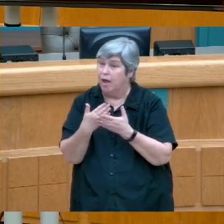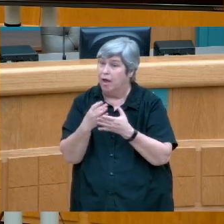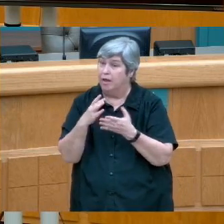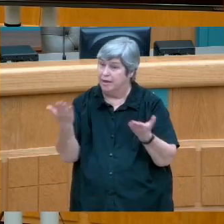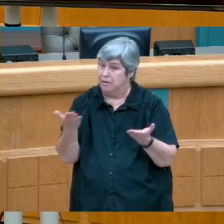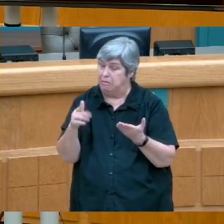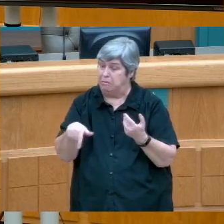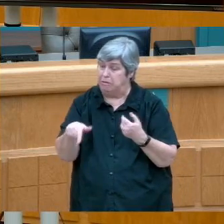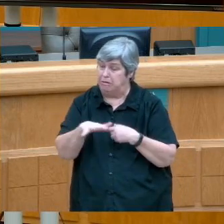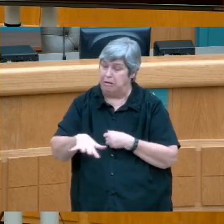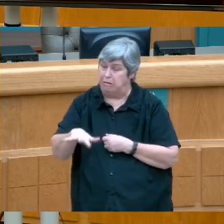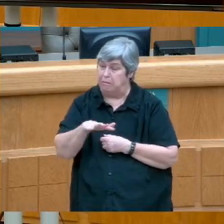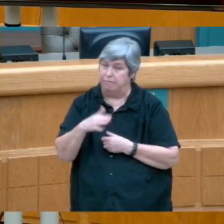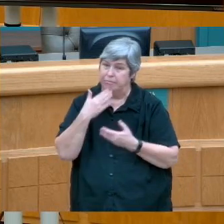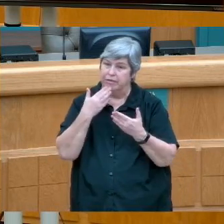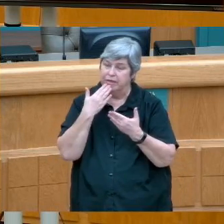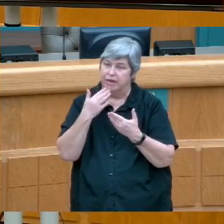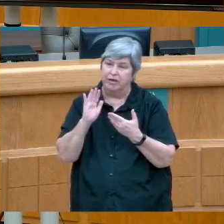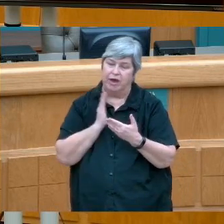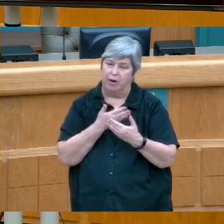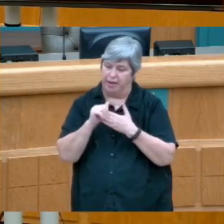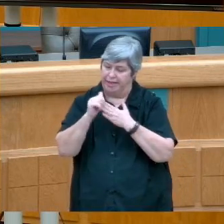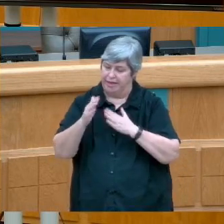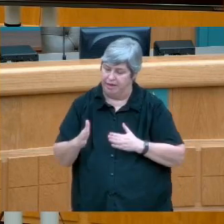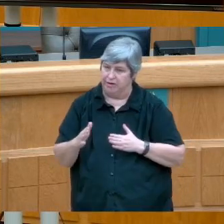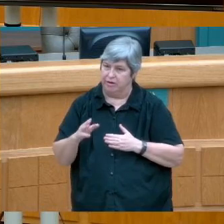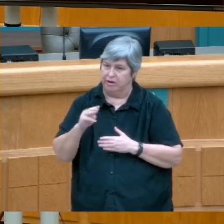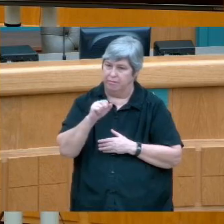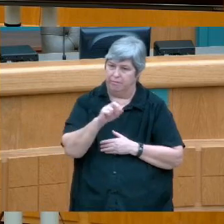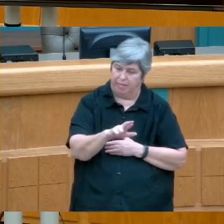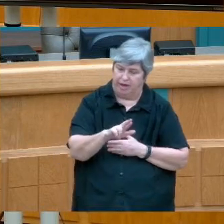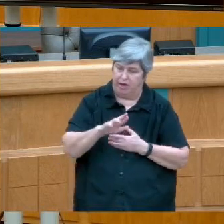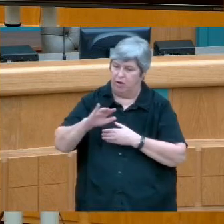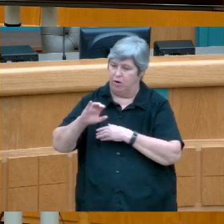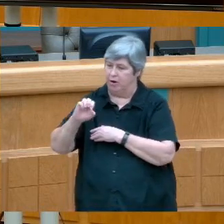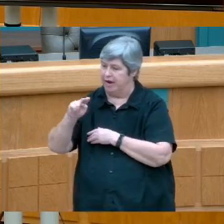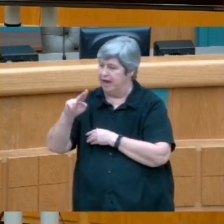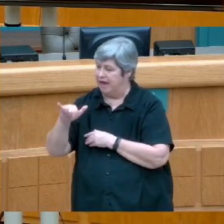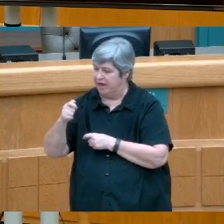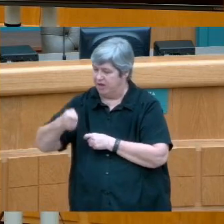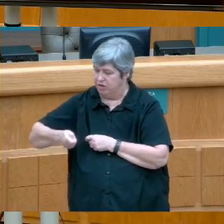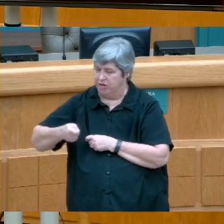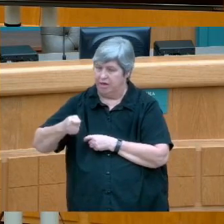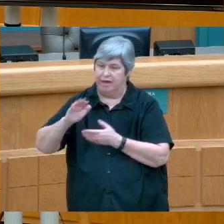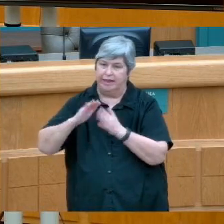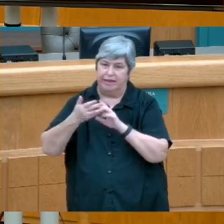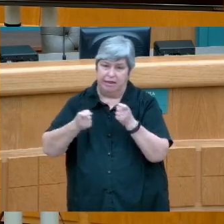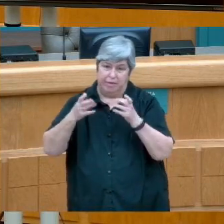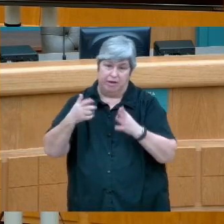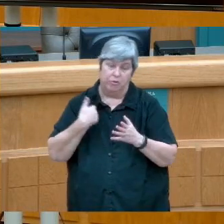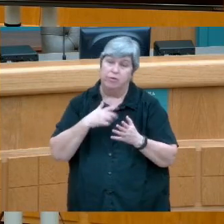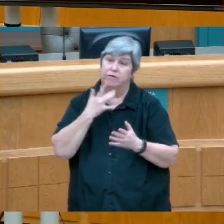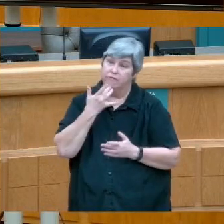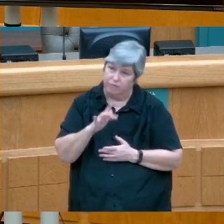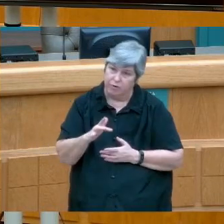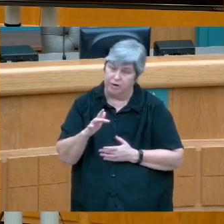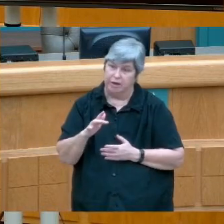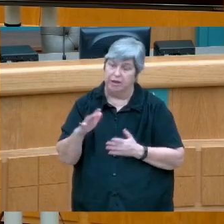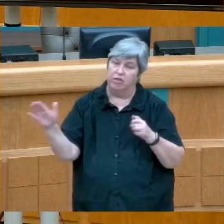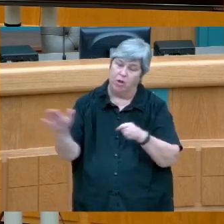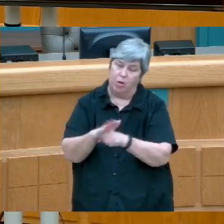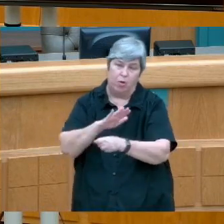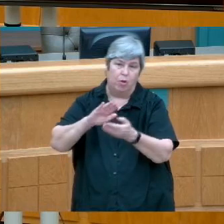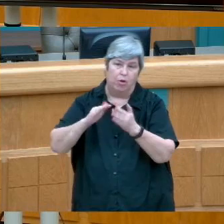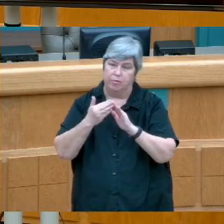Coastal Bend, and thank you to our leadership, our mayor, county judge, our city manager, because really we're fortunate, and the whole community.